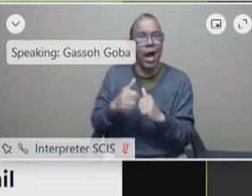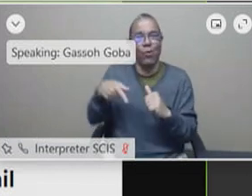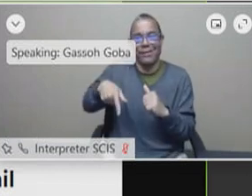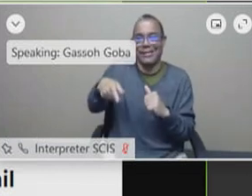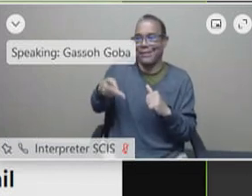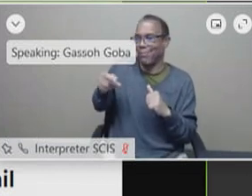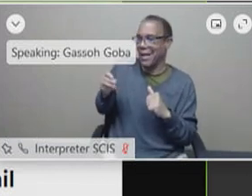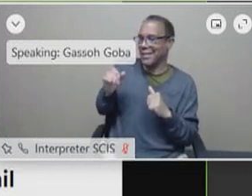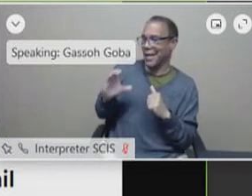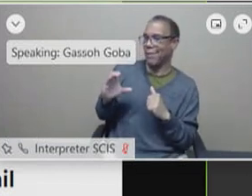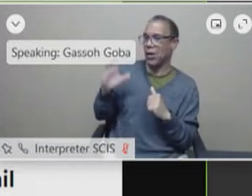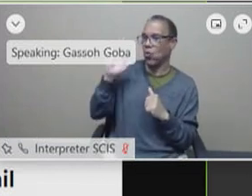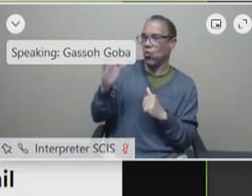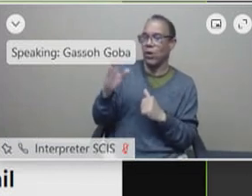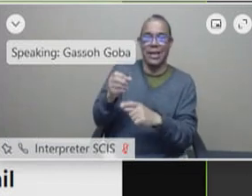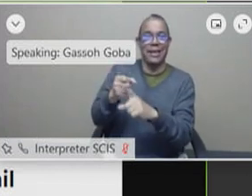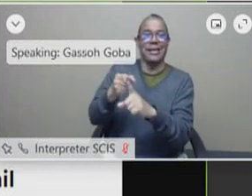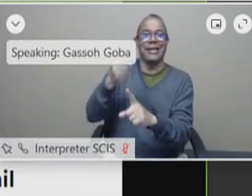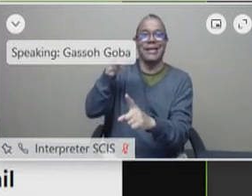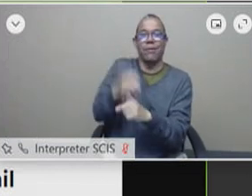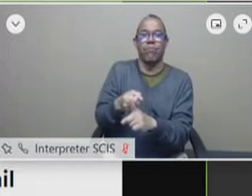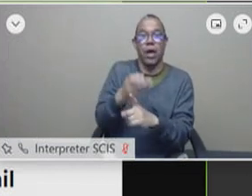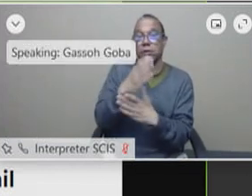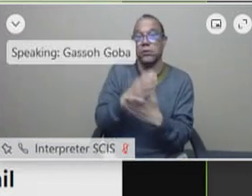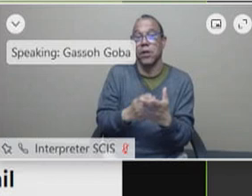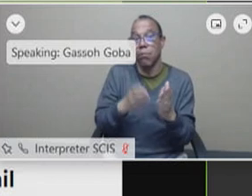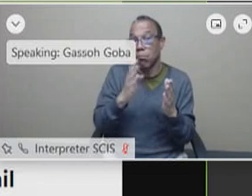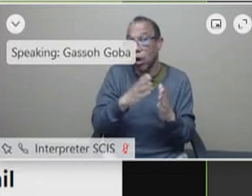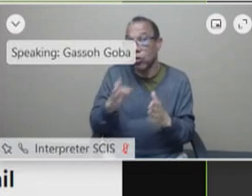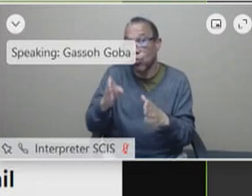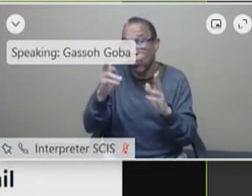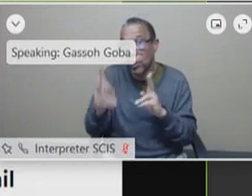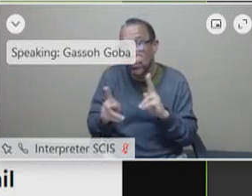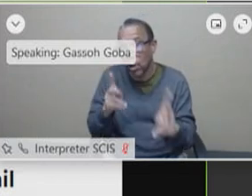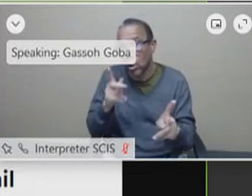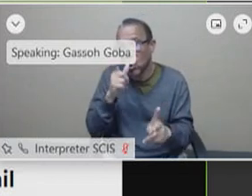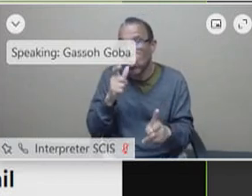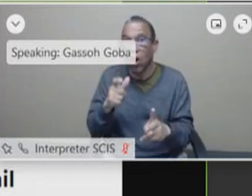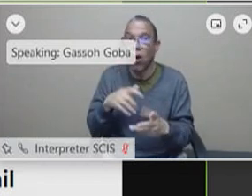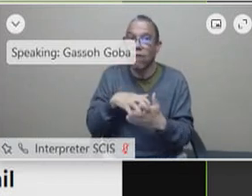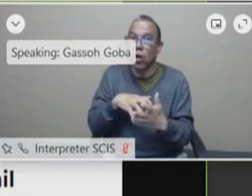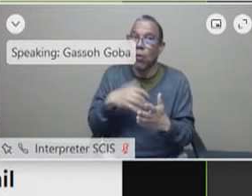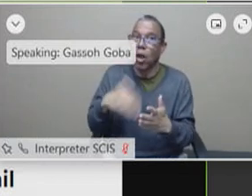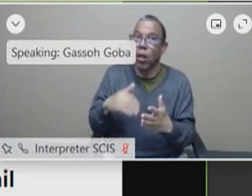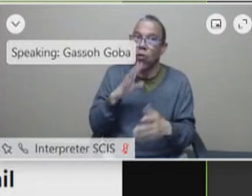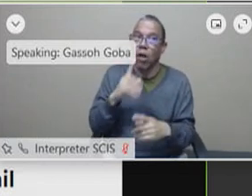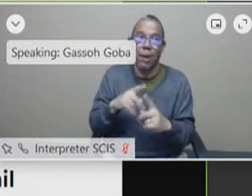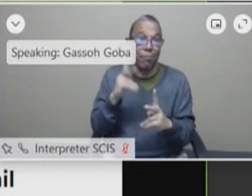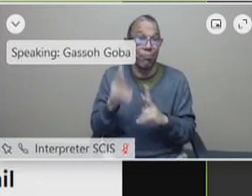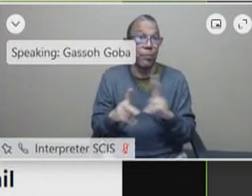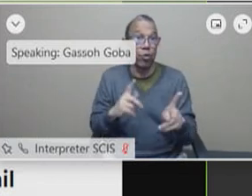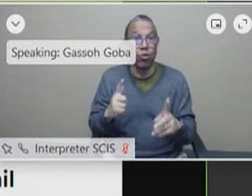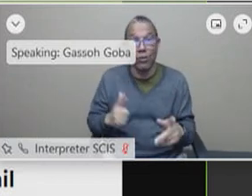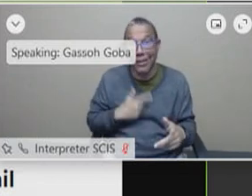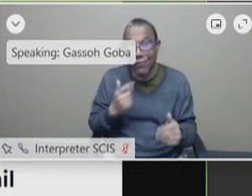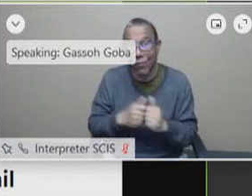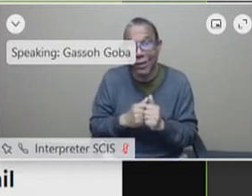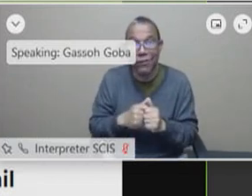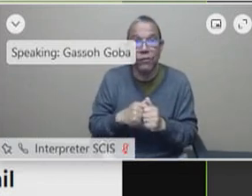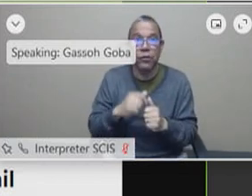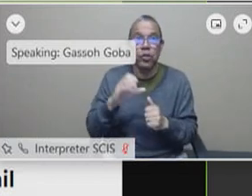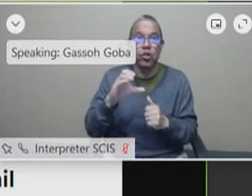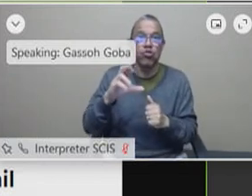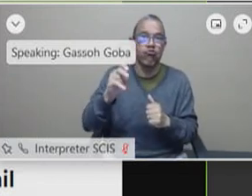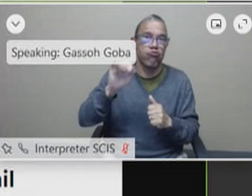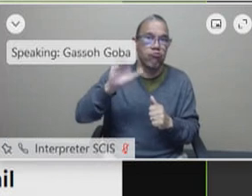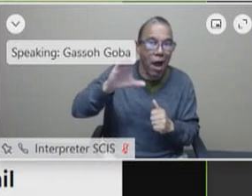impact some Baltimoreans who are the most vulnerable. I am talking about people who are living with chronic health issues, people who